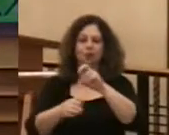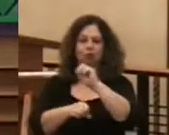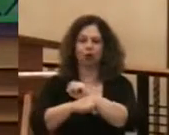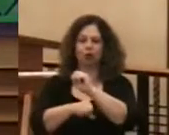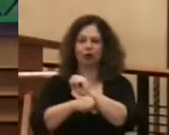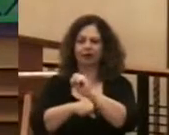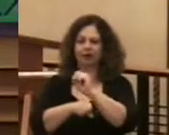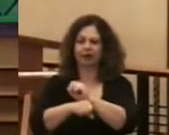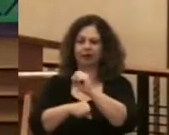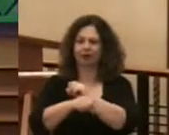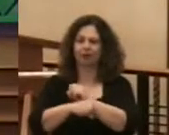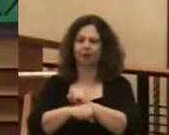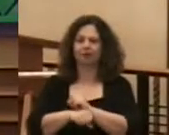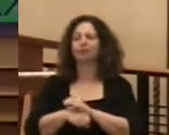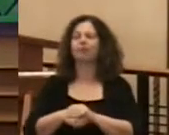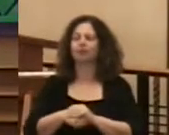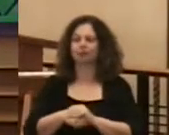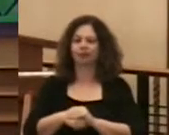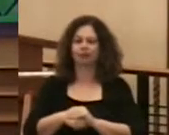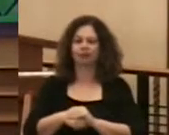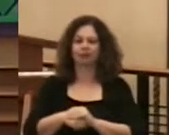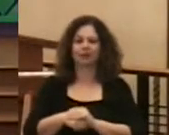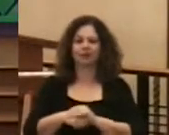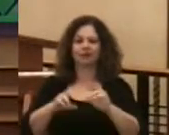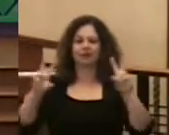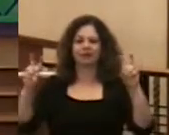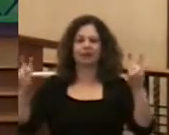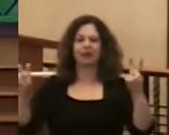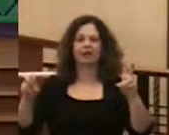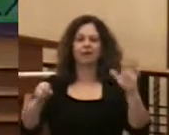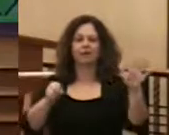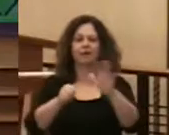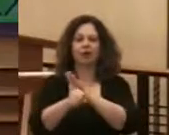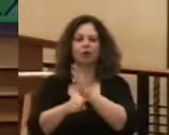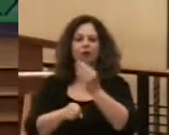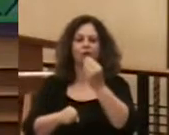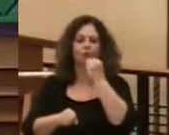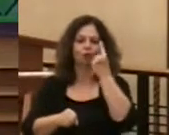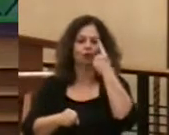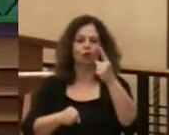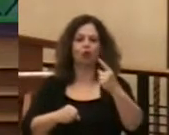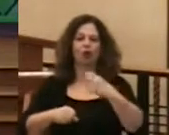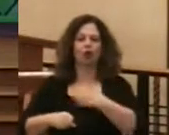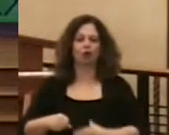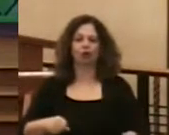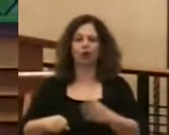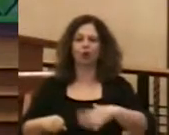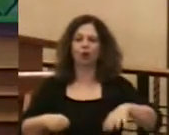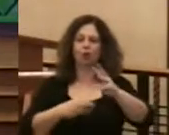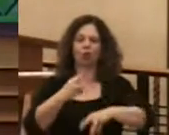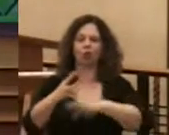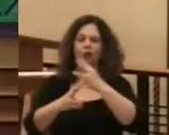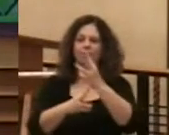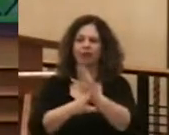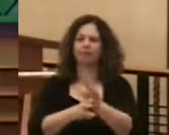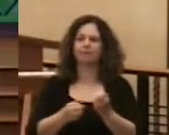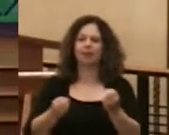shifts that fill food for the hungry in our community and around the world, and many other opportunities as